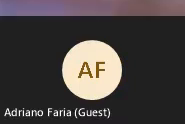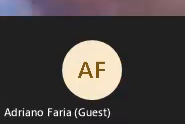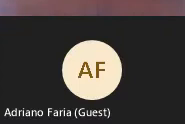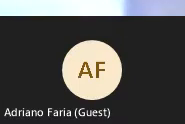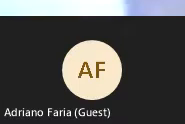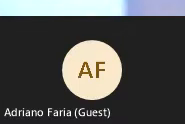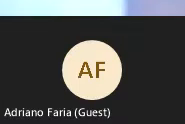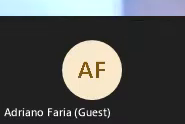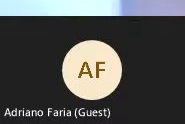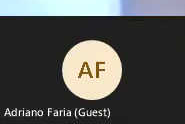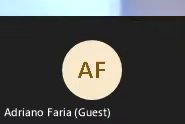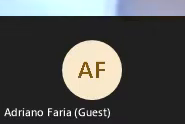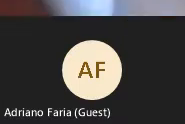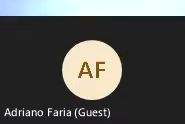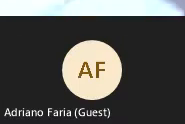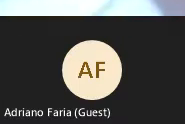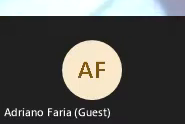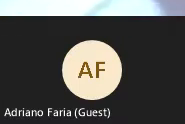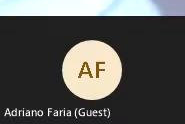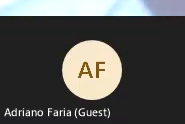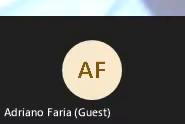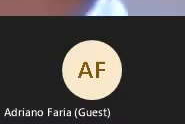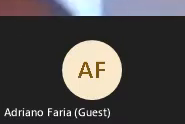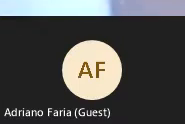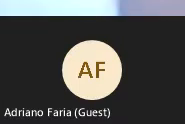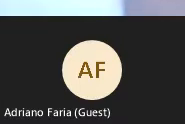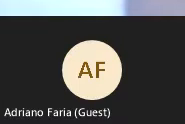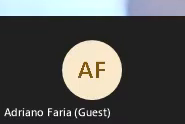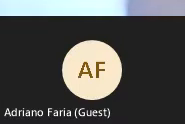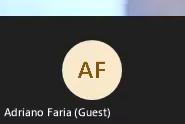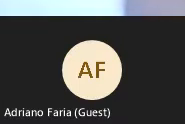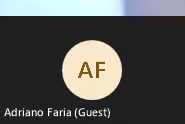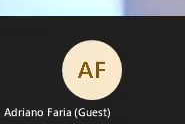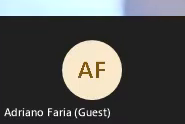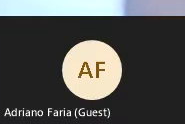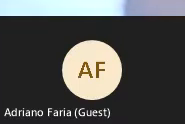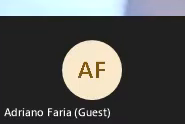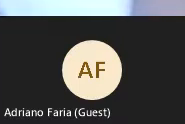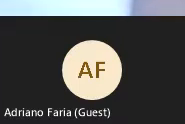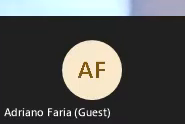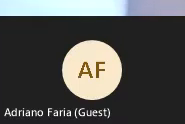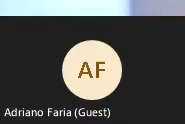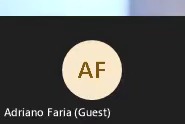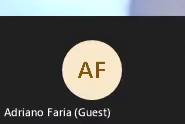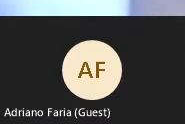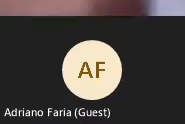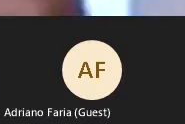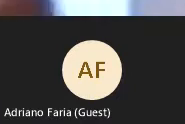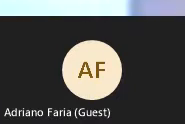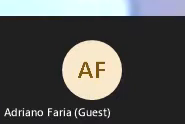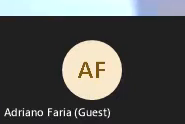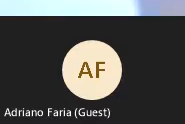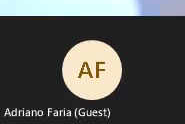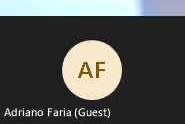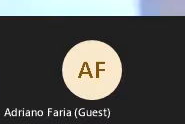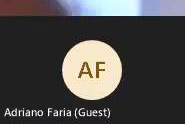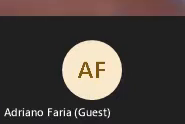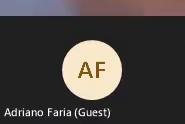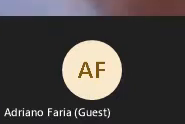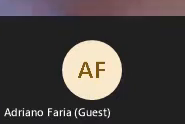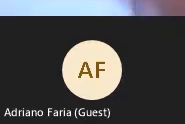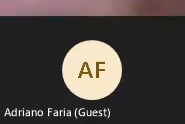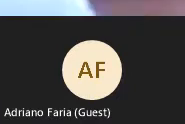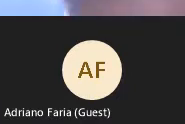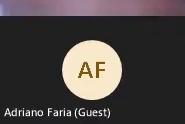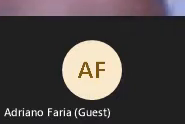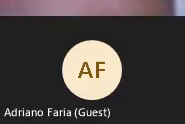sorry? No, go ahead, I'll quickly set up so long. Okay, super. Okay, while you're going ahead, I also see students,